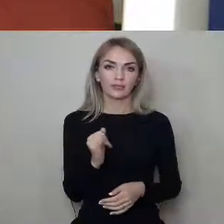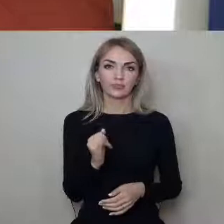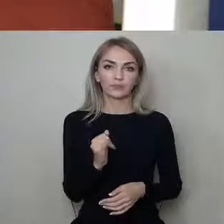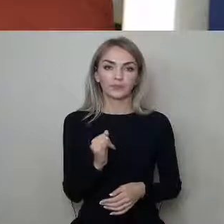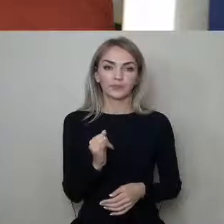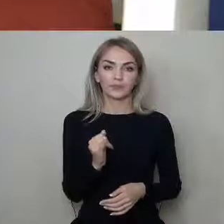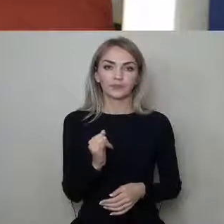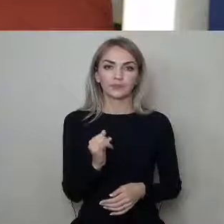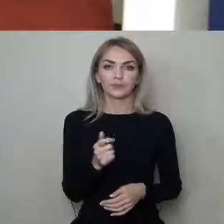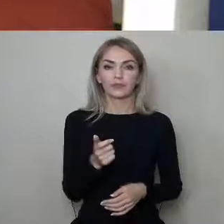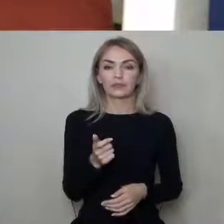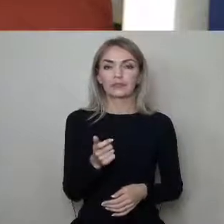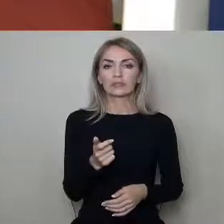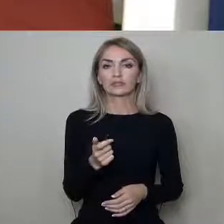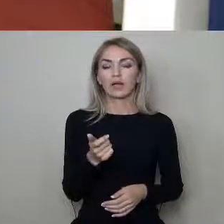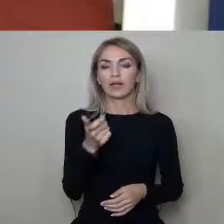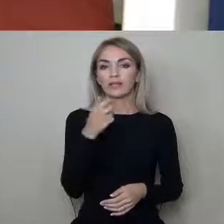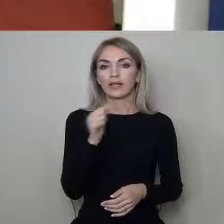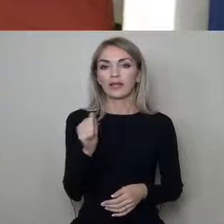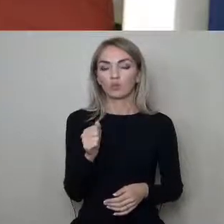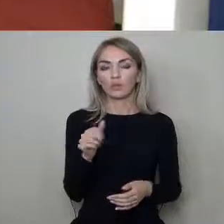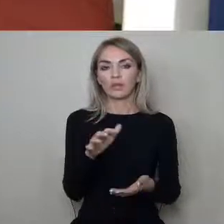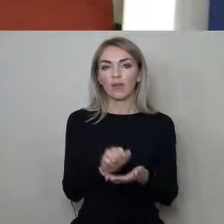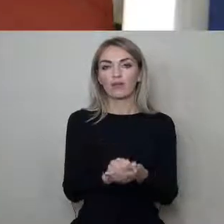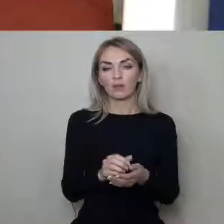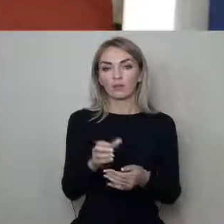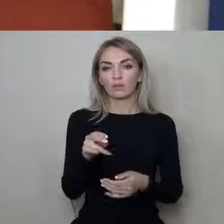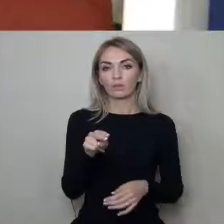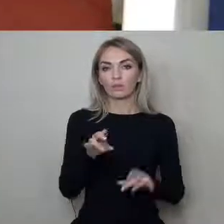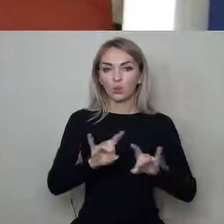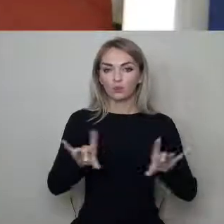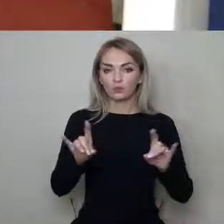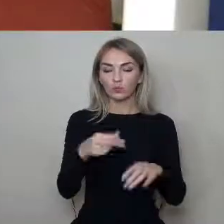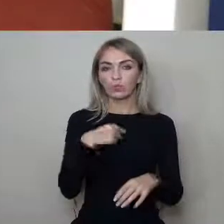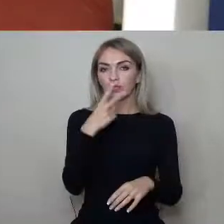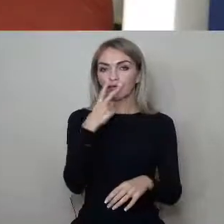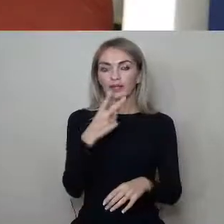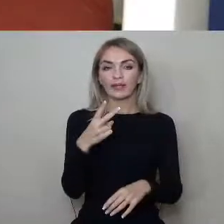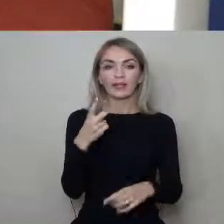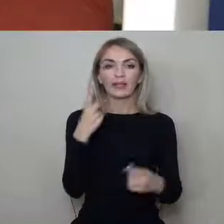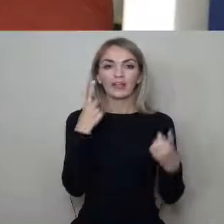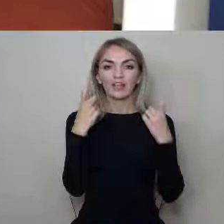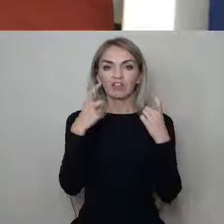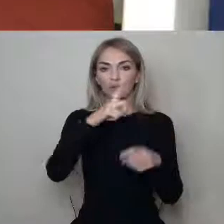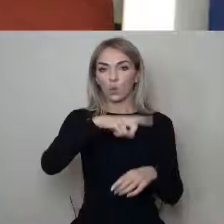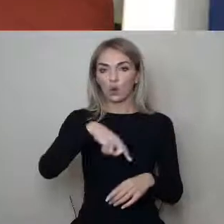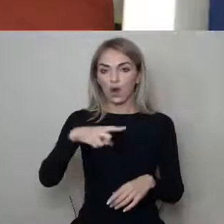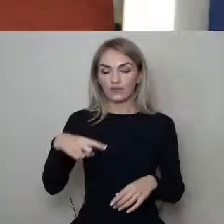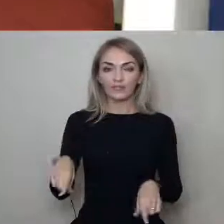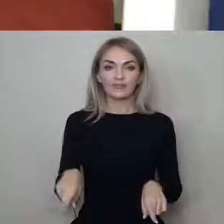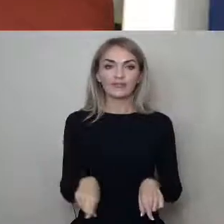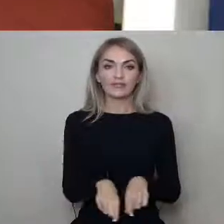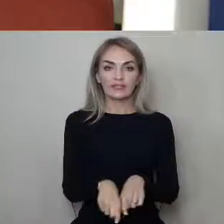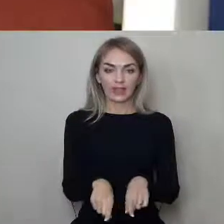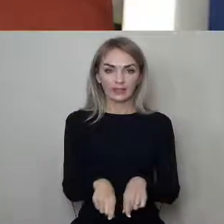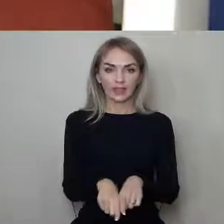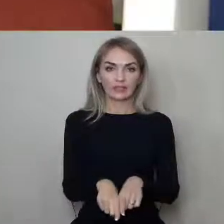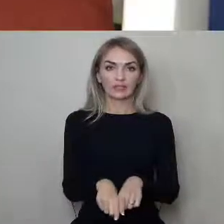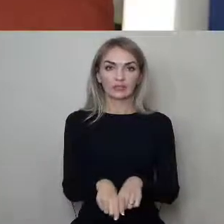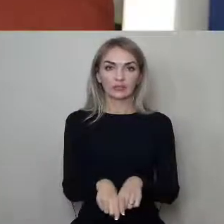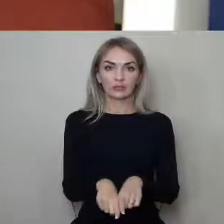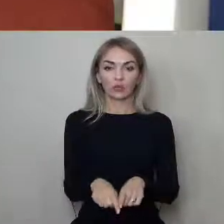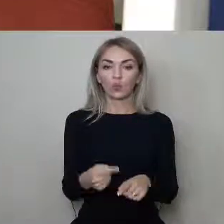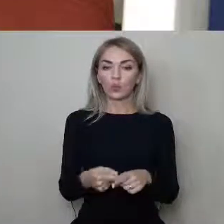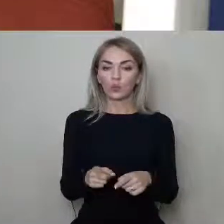step-by-step instruction, and it's going to be published soon. We have the person in charge of information awareness. We